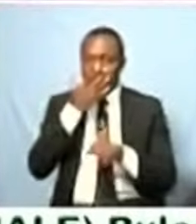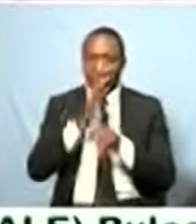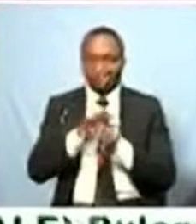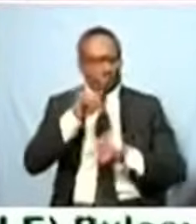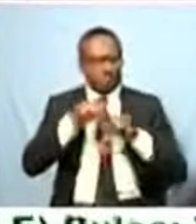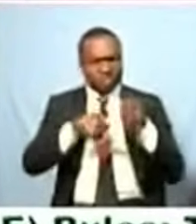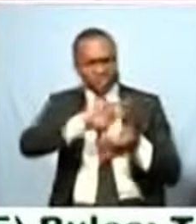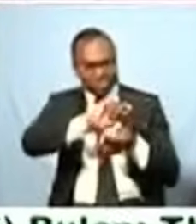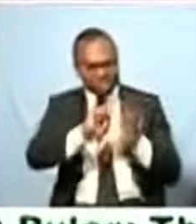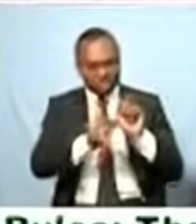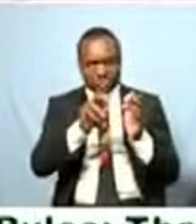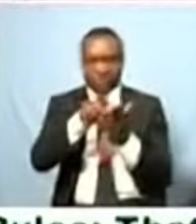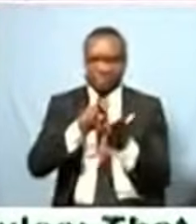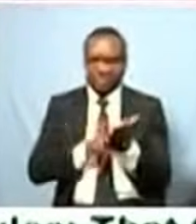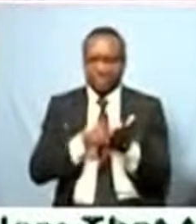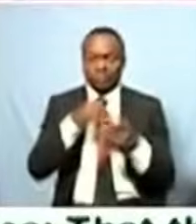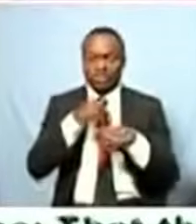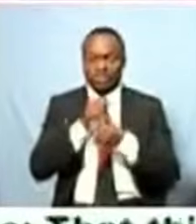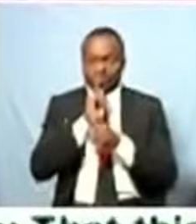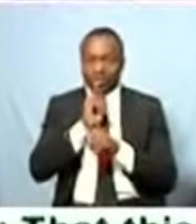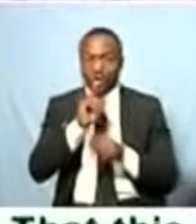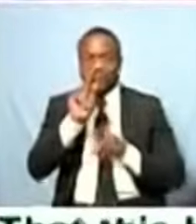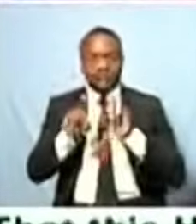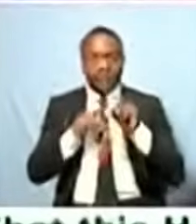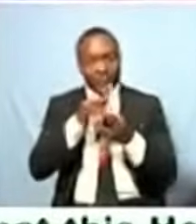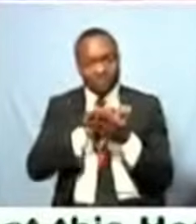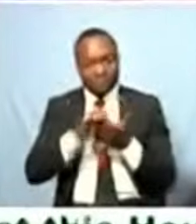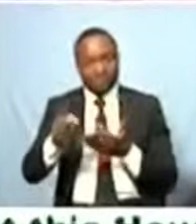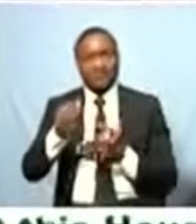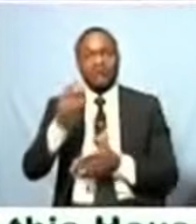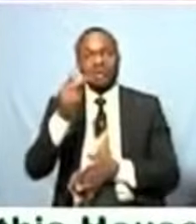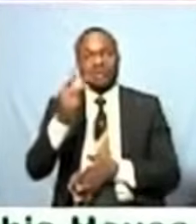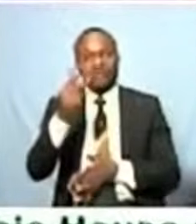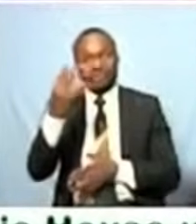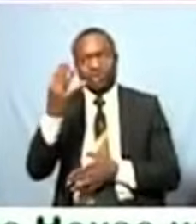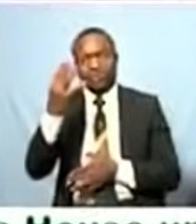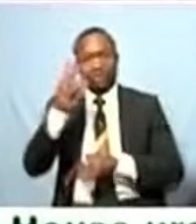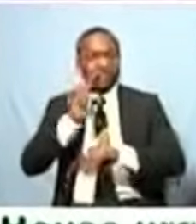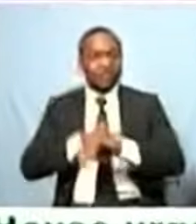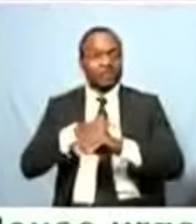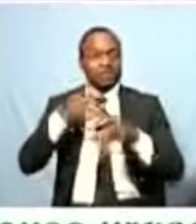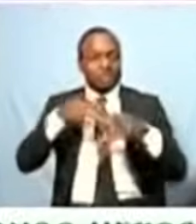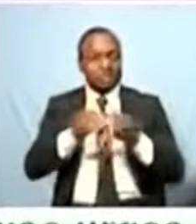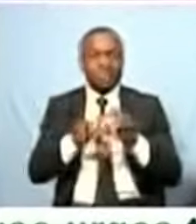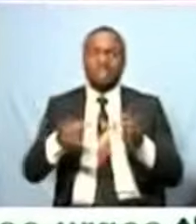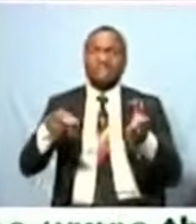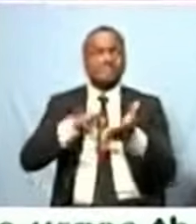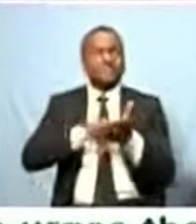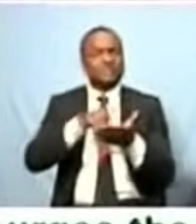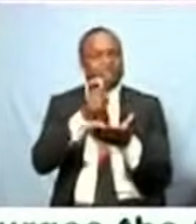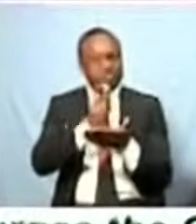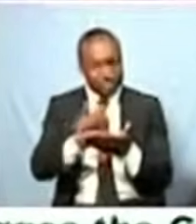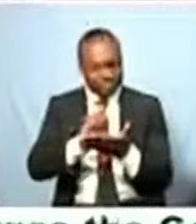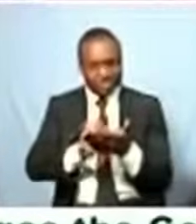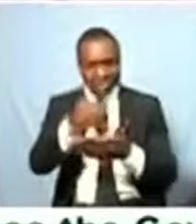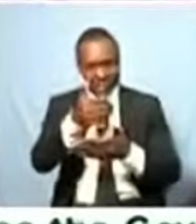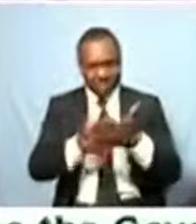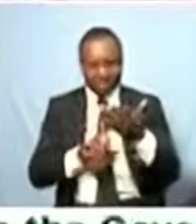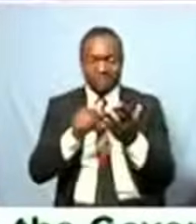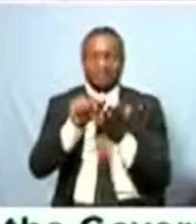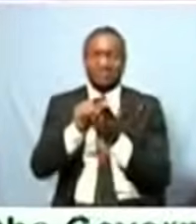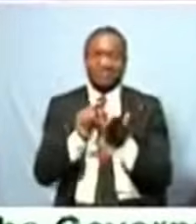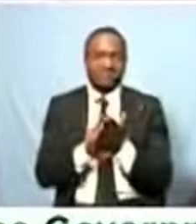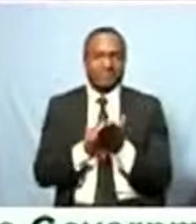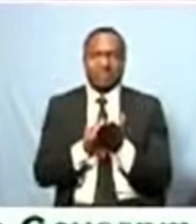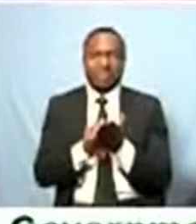cannot change the rules to make sure that people who have failed 3-4 times must continue writing and rewriting. These rules